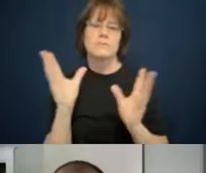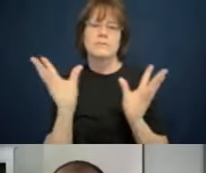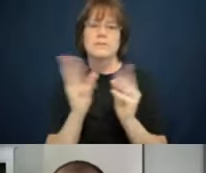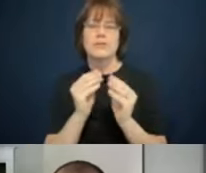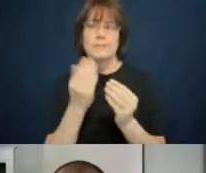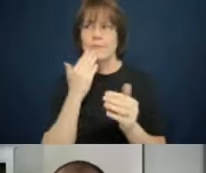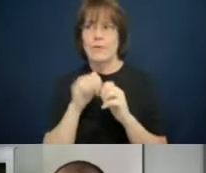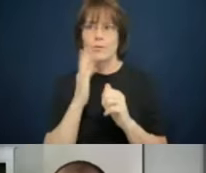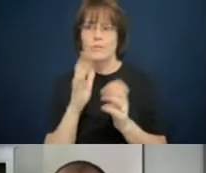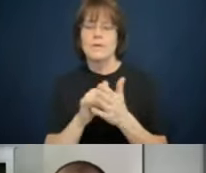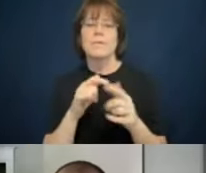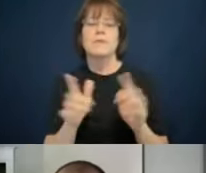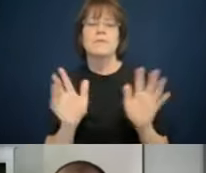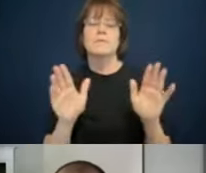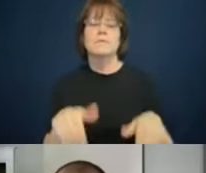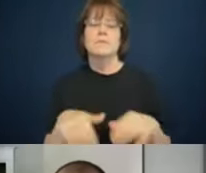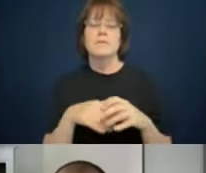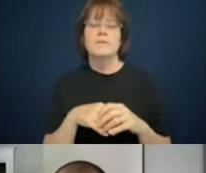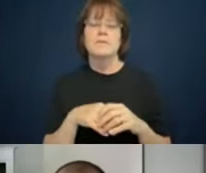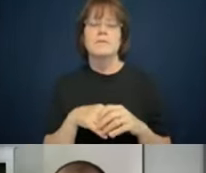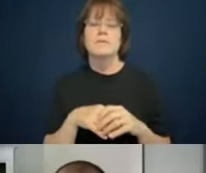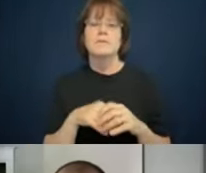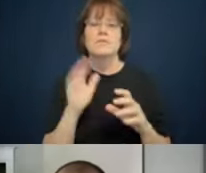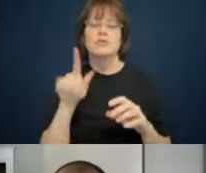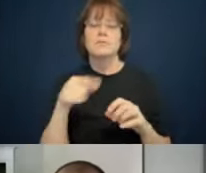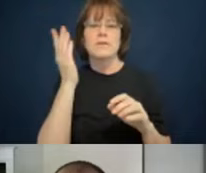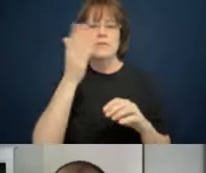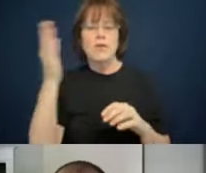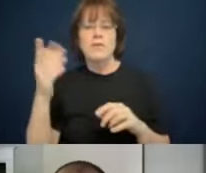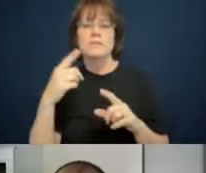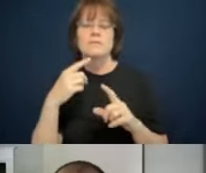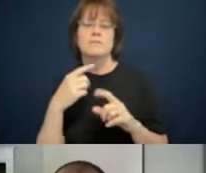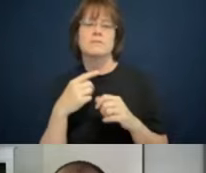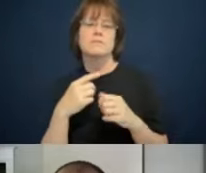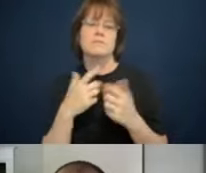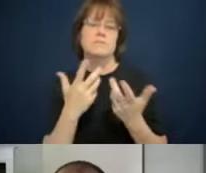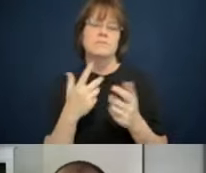don't even know how you would do that. But so it'll just be the talks and the lightning talks.